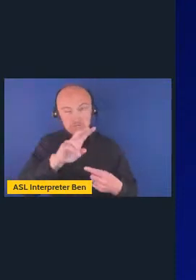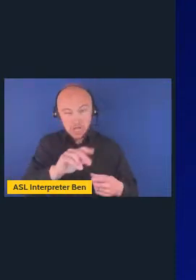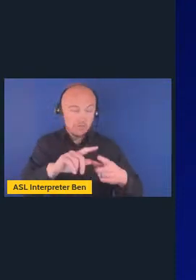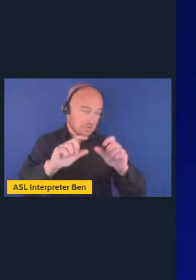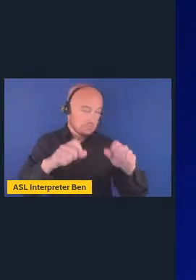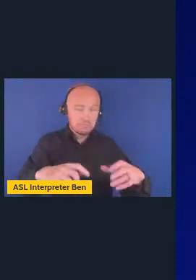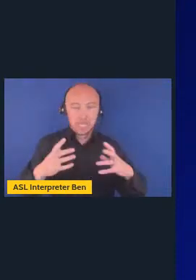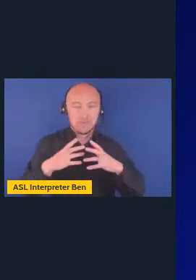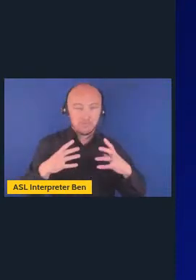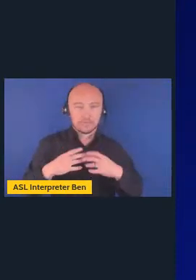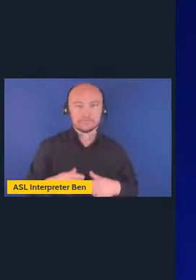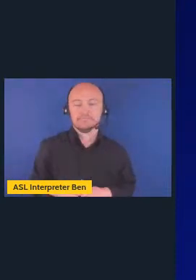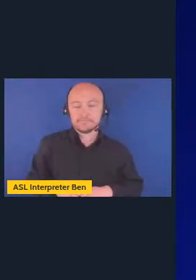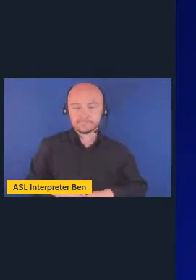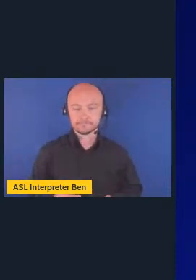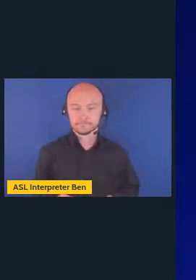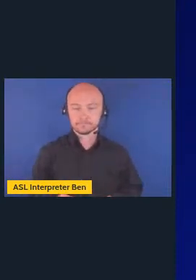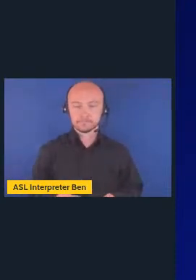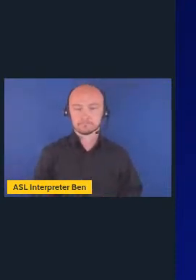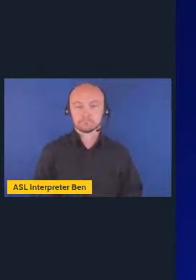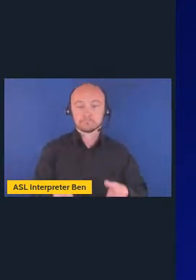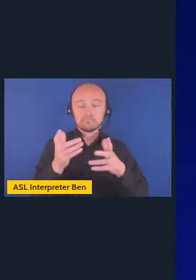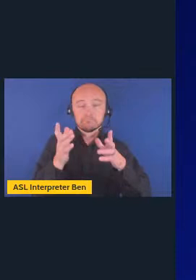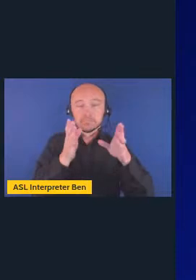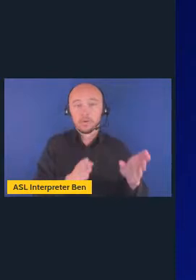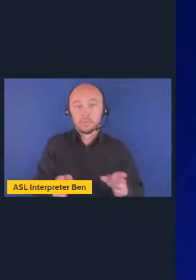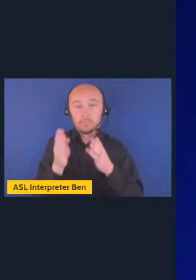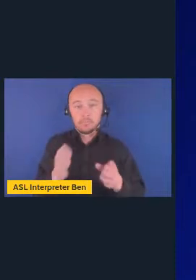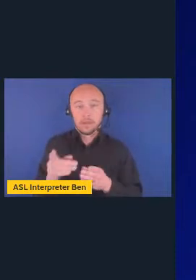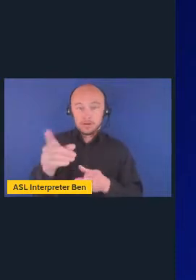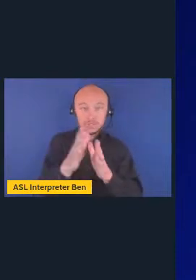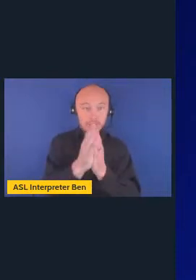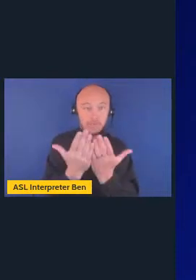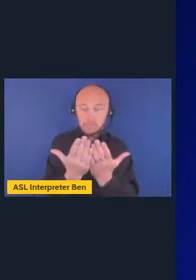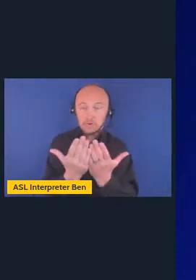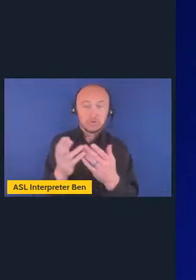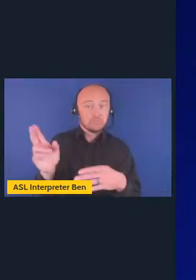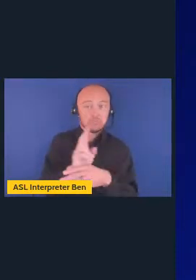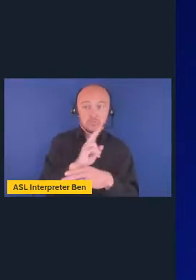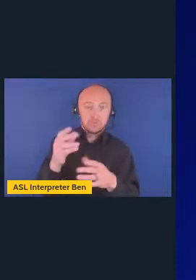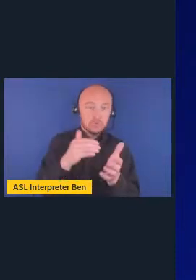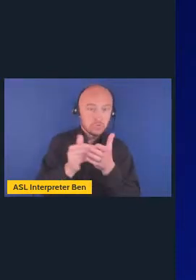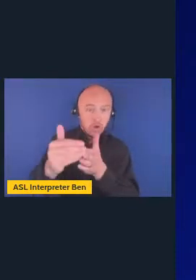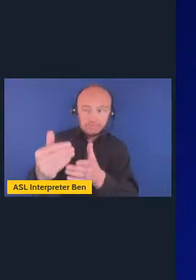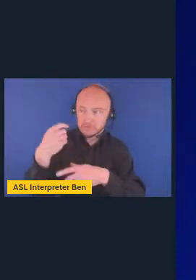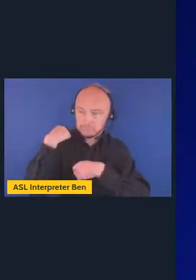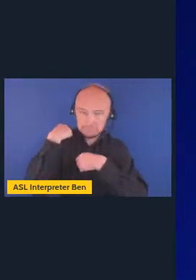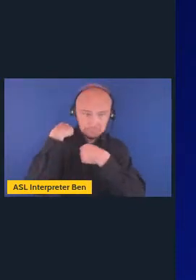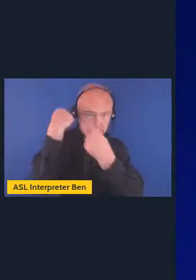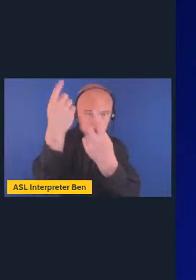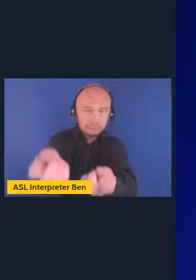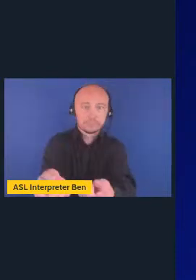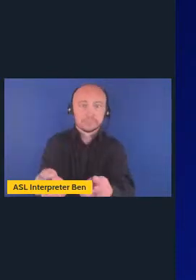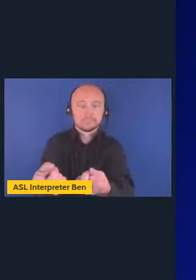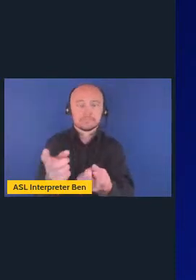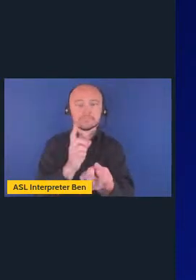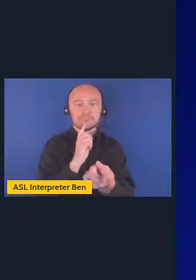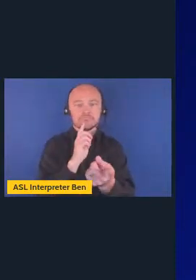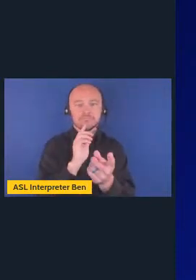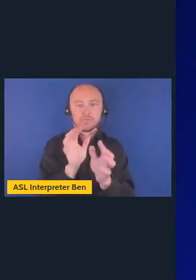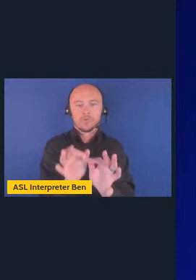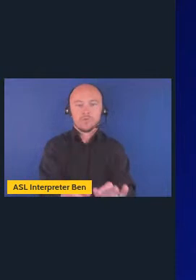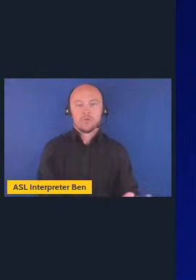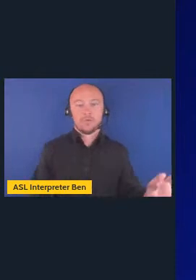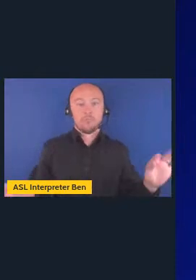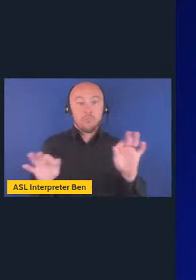going on. Many of the patterns proposed in this book are still widely used in programming today. And importantly, it enabled